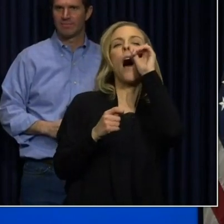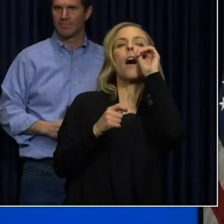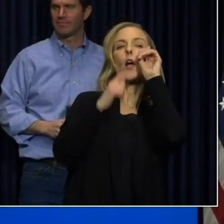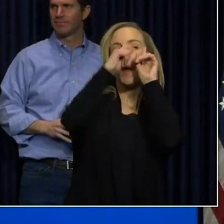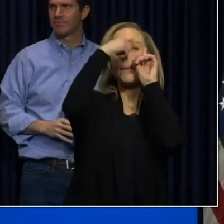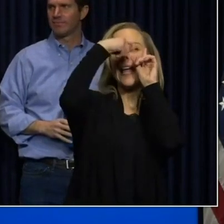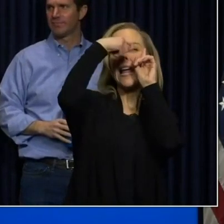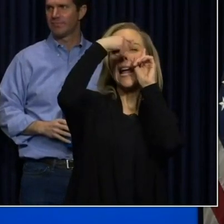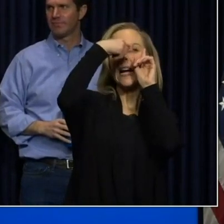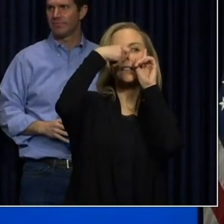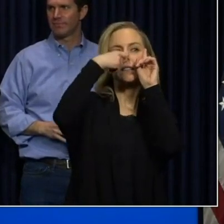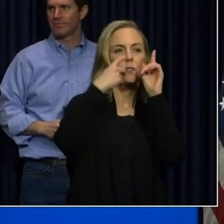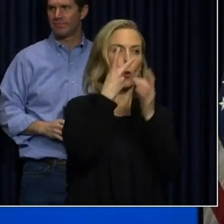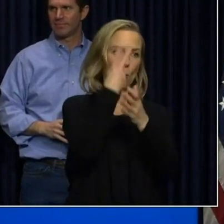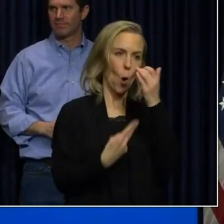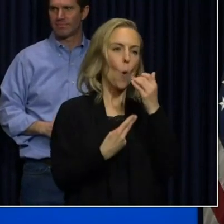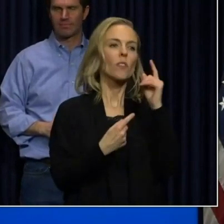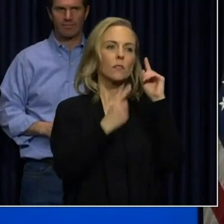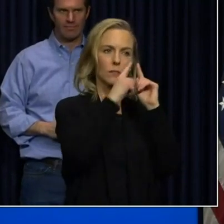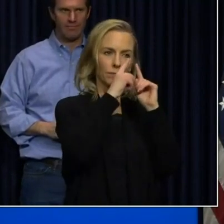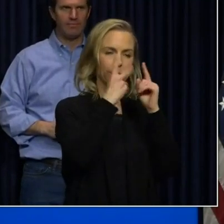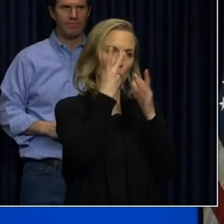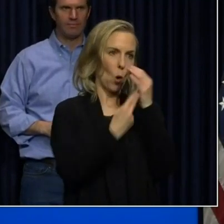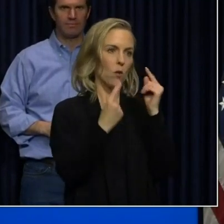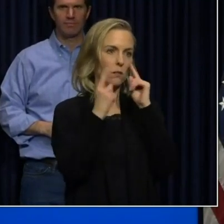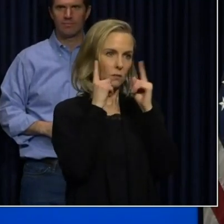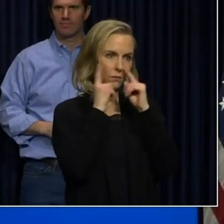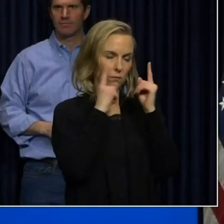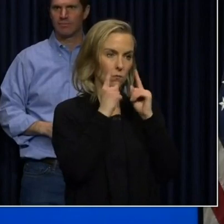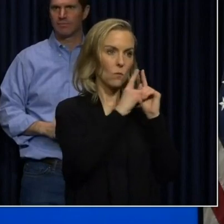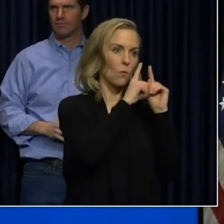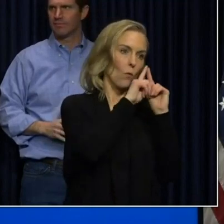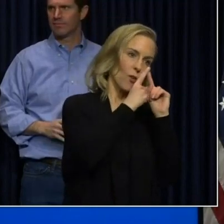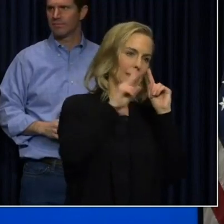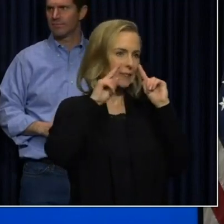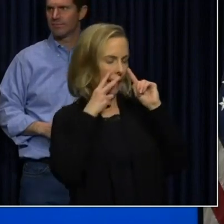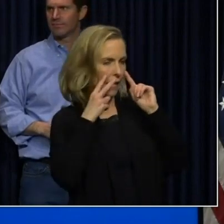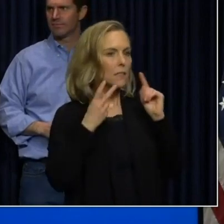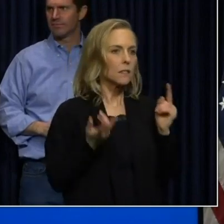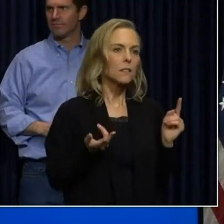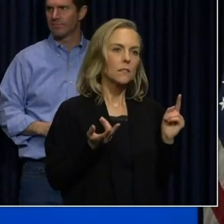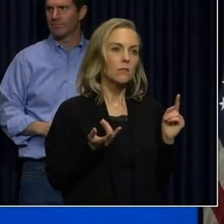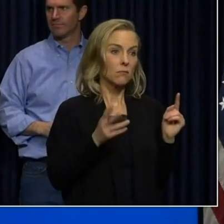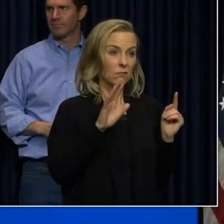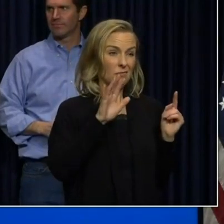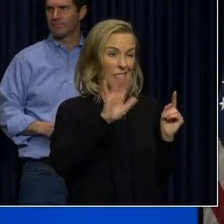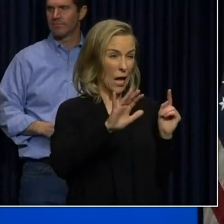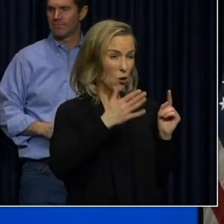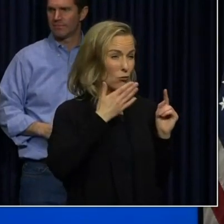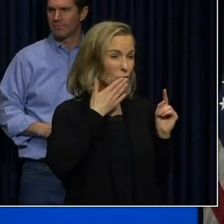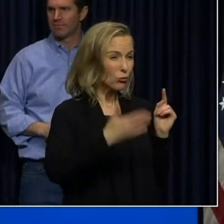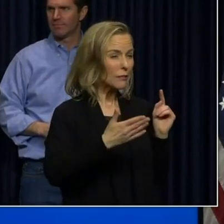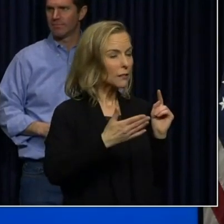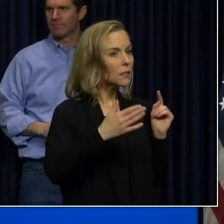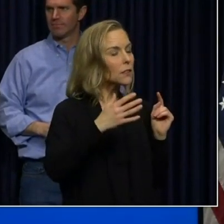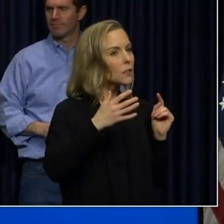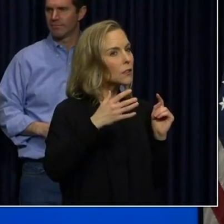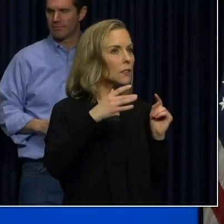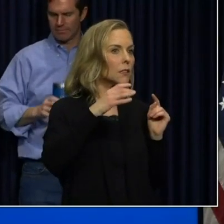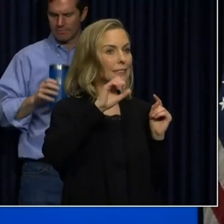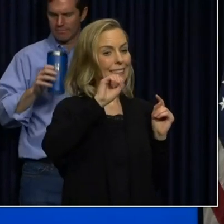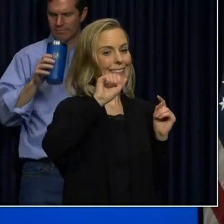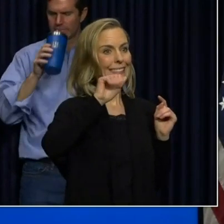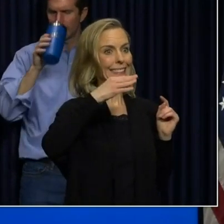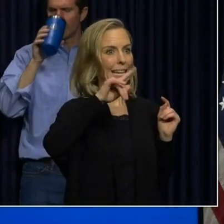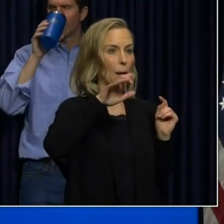spin it, and usually you do both nostrils at the same, one after the other, okay? So a good sample probably is